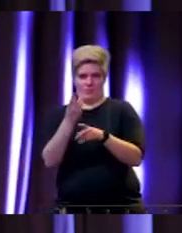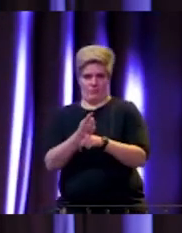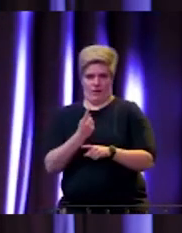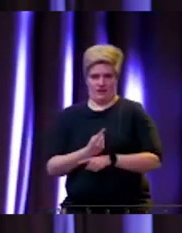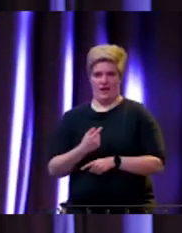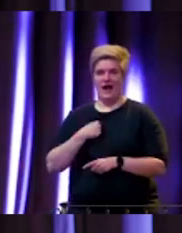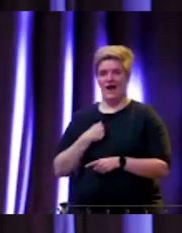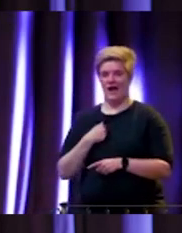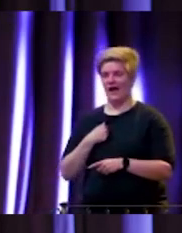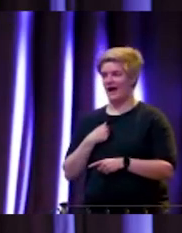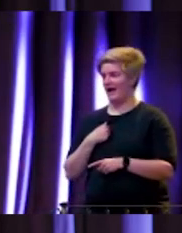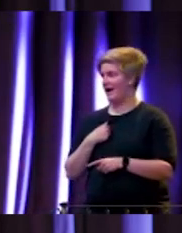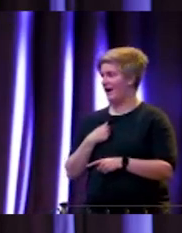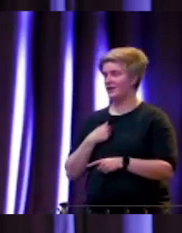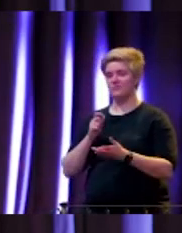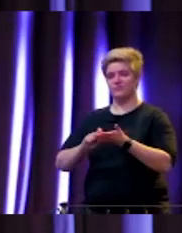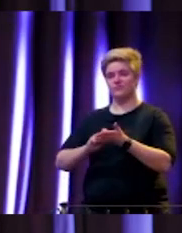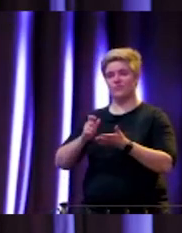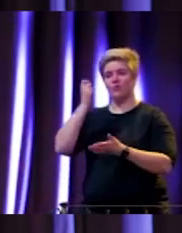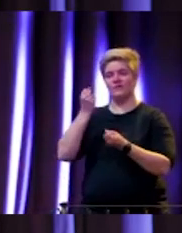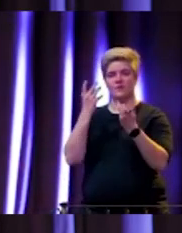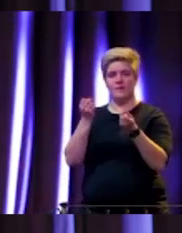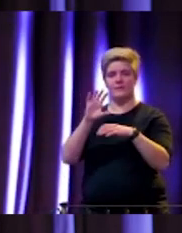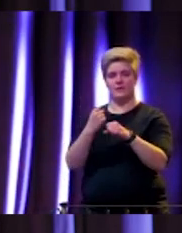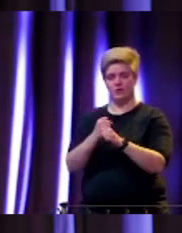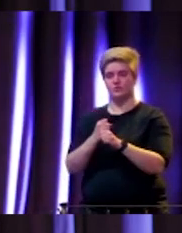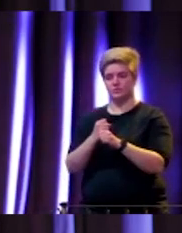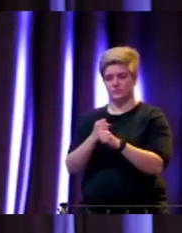years. And again, I wanna go back to